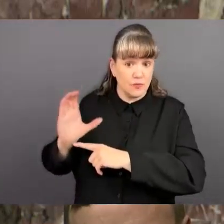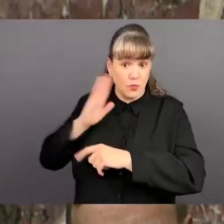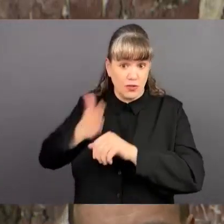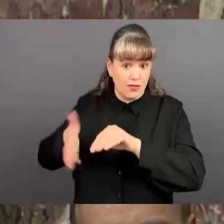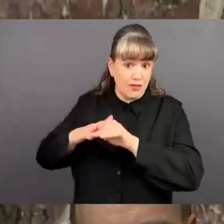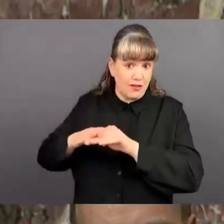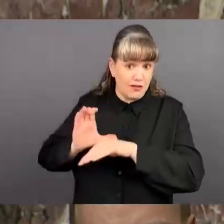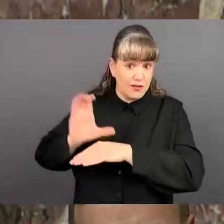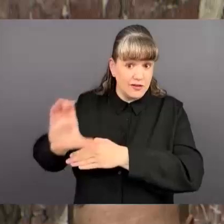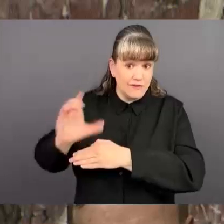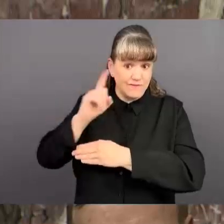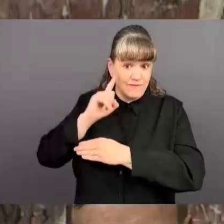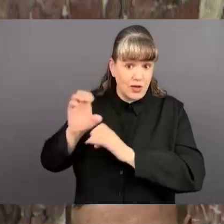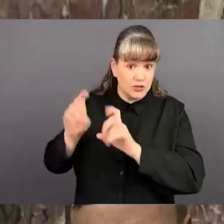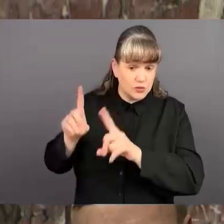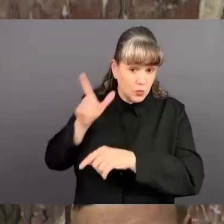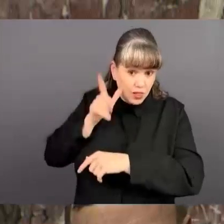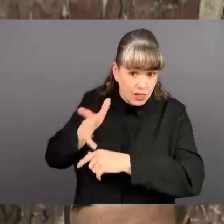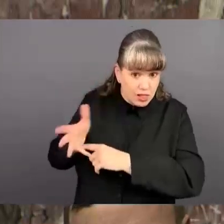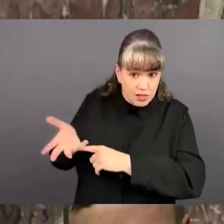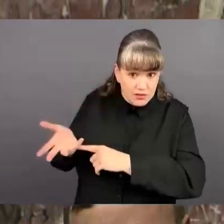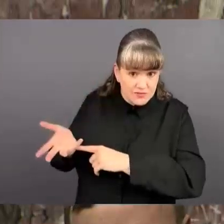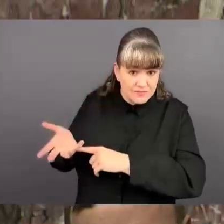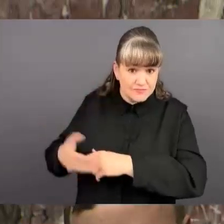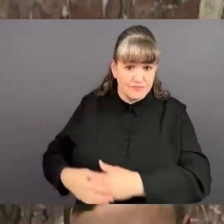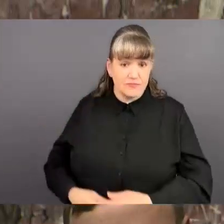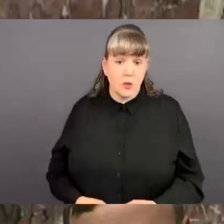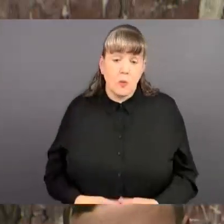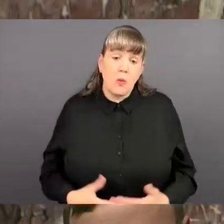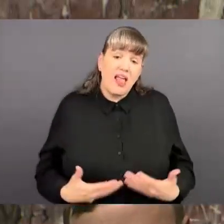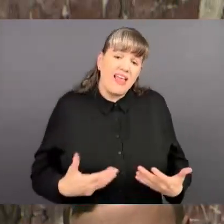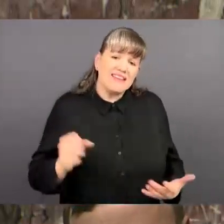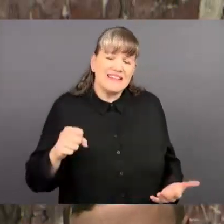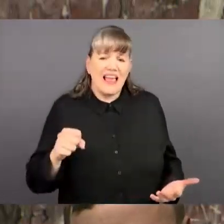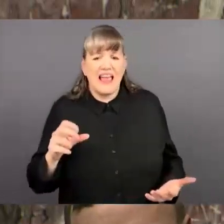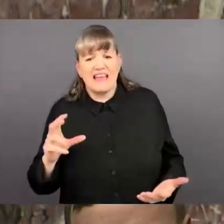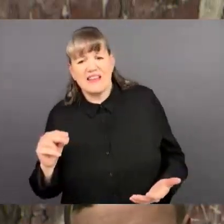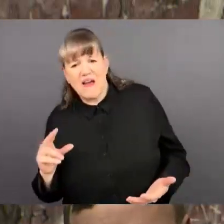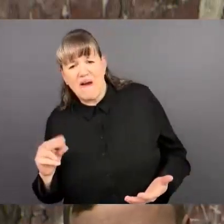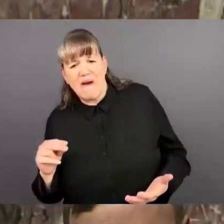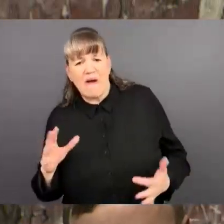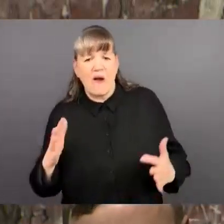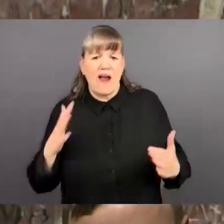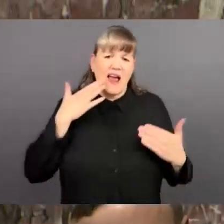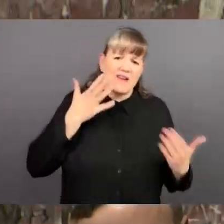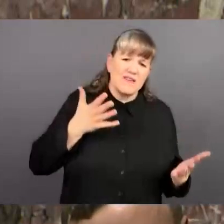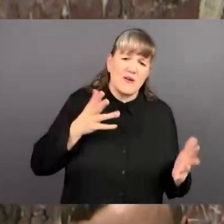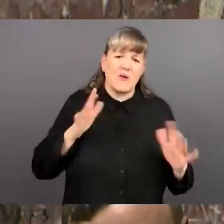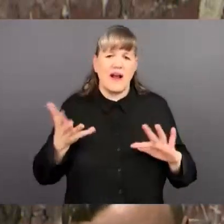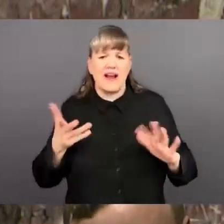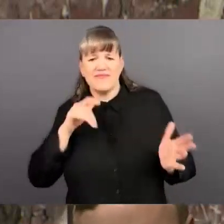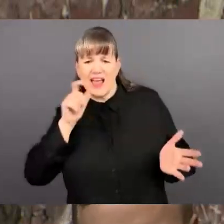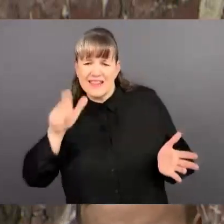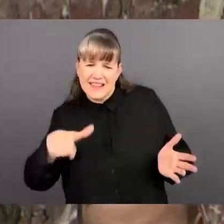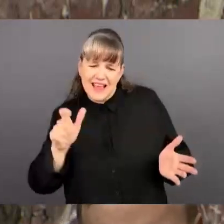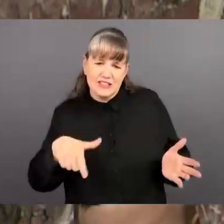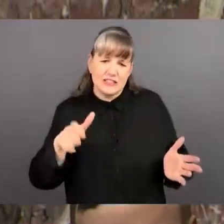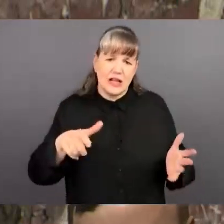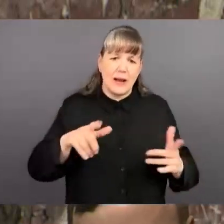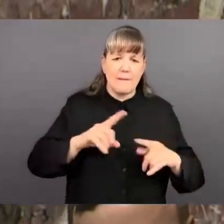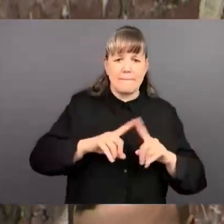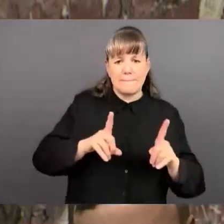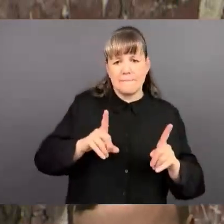said? Well, yes, no. You know what? Not necessarily add, but change how we do